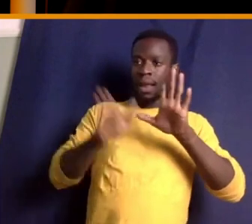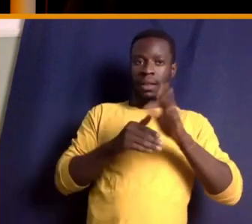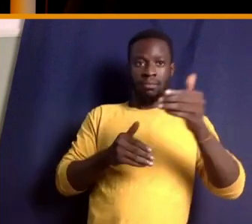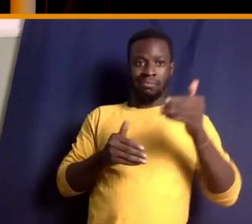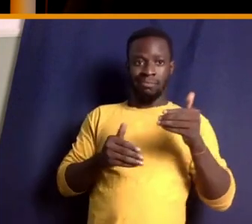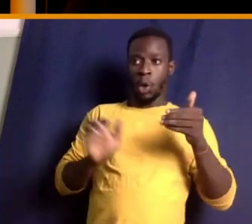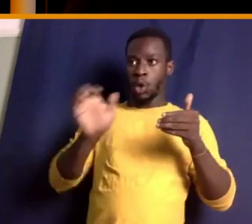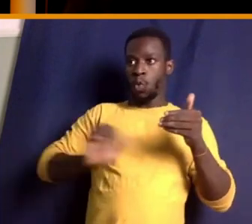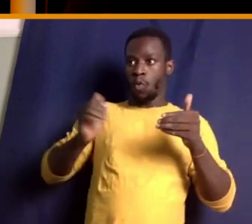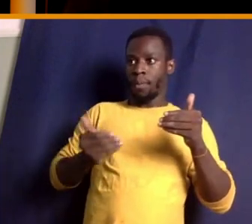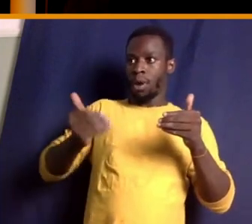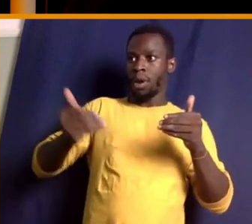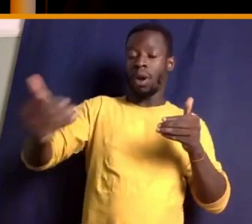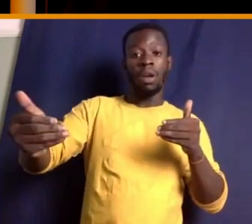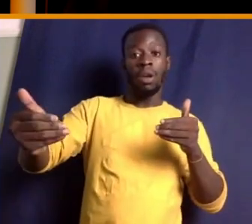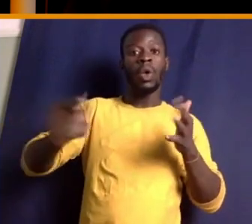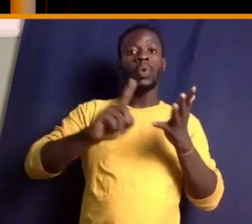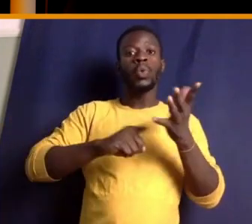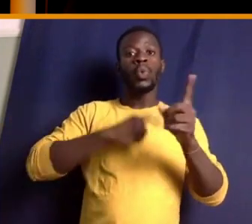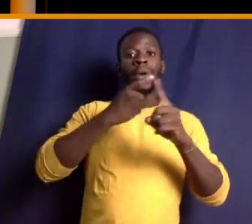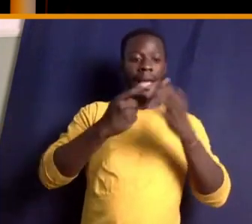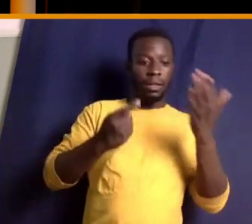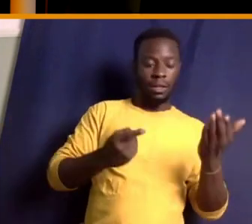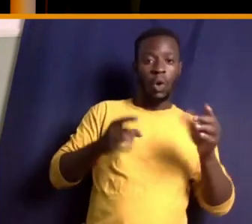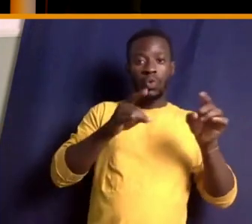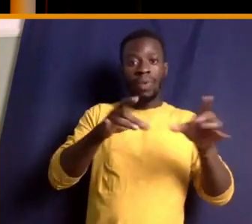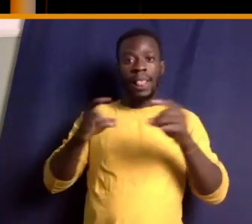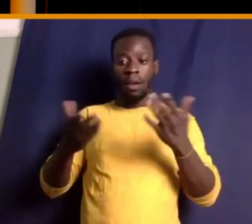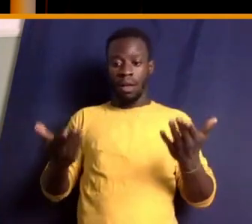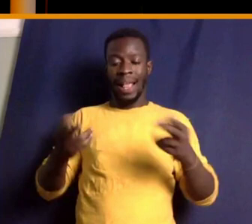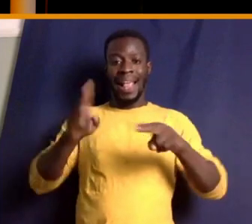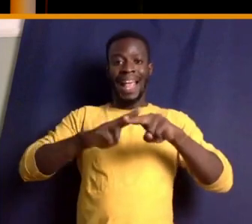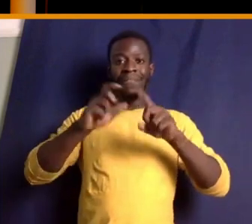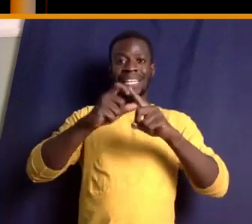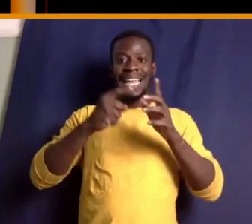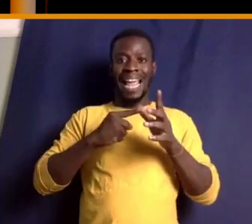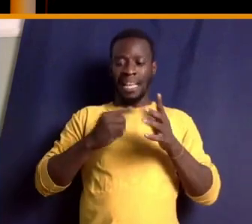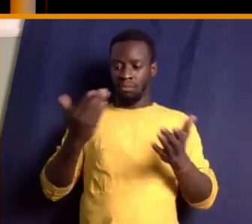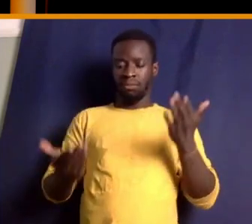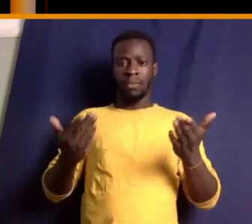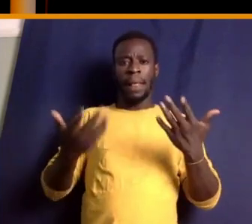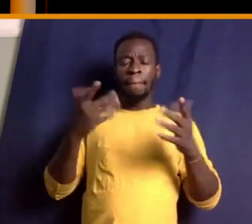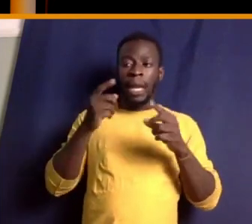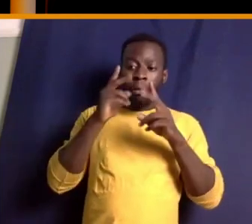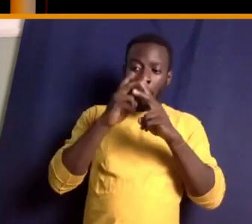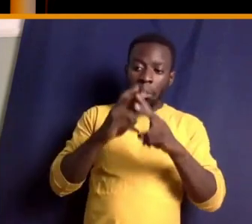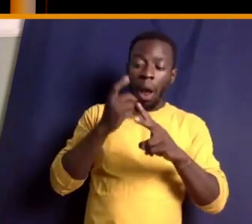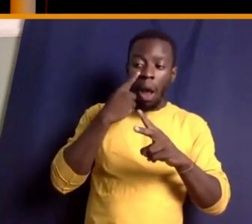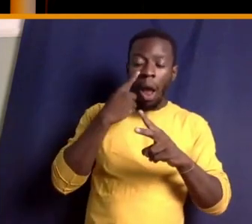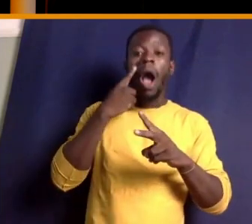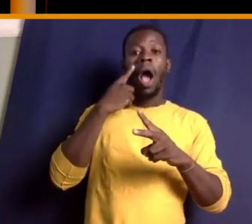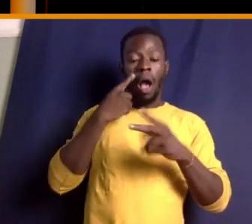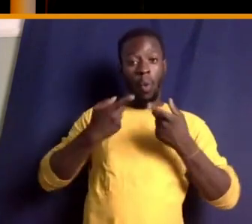is the UK-Australia FTA. And this is what has given us our first glimpse of what might be possible now that we can strike deals as an independent